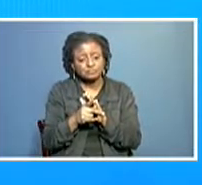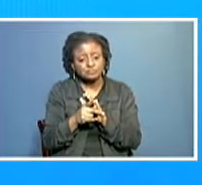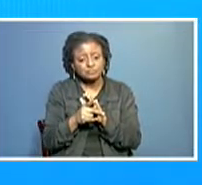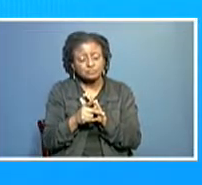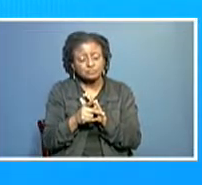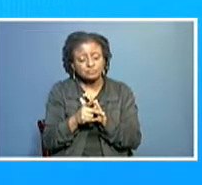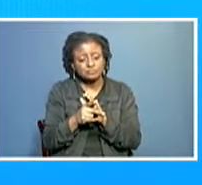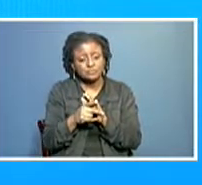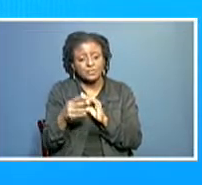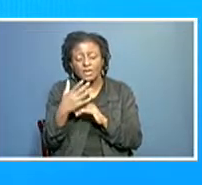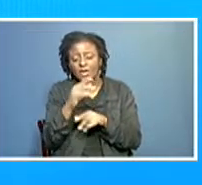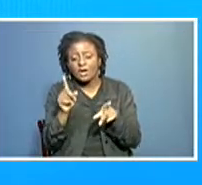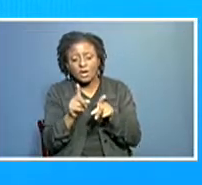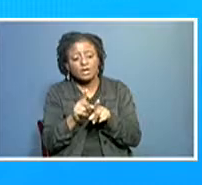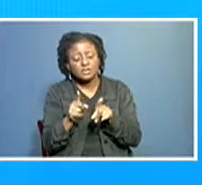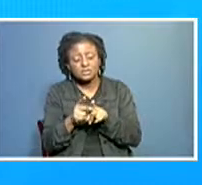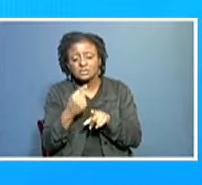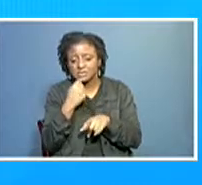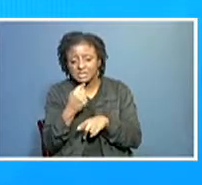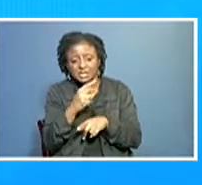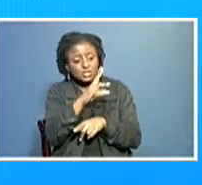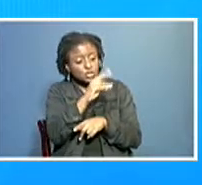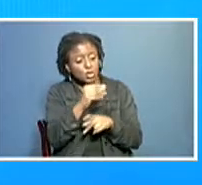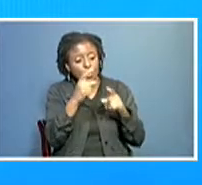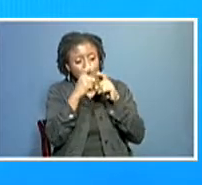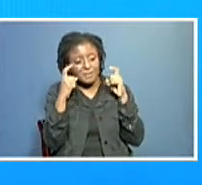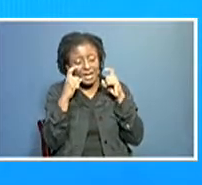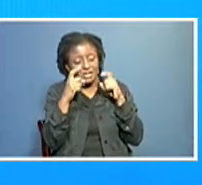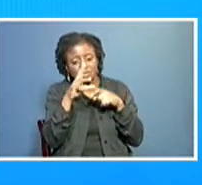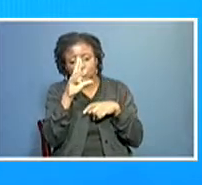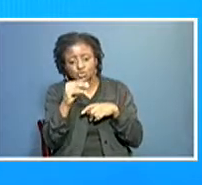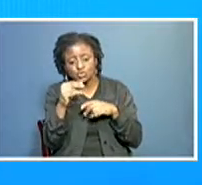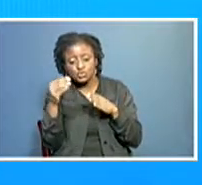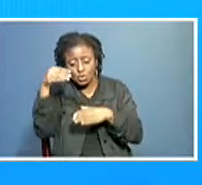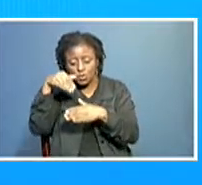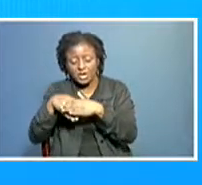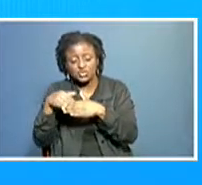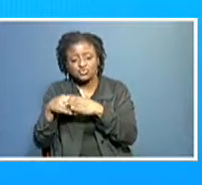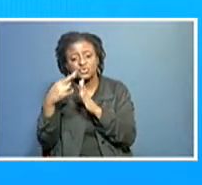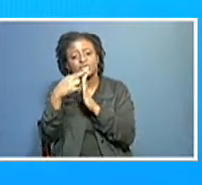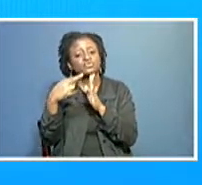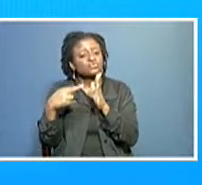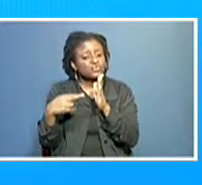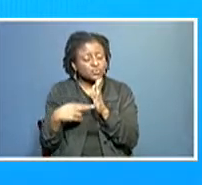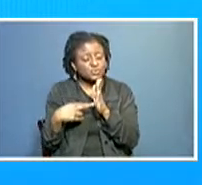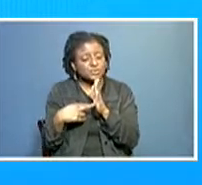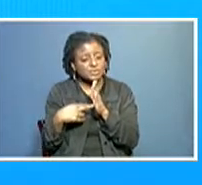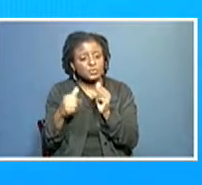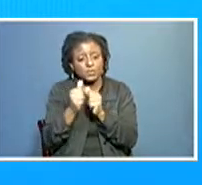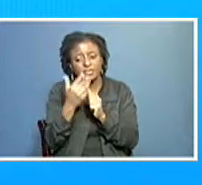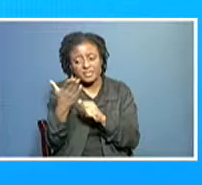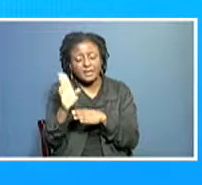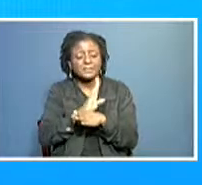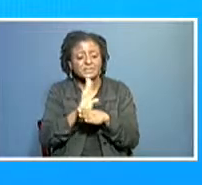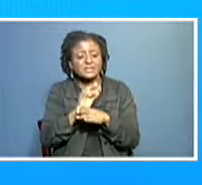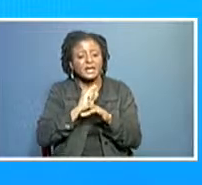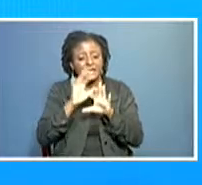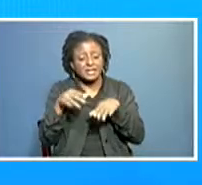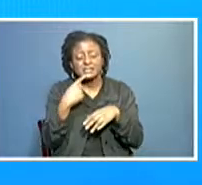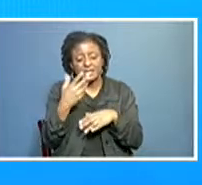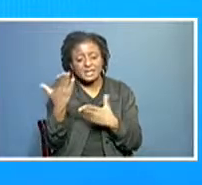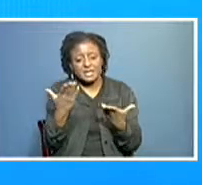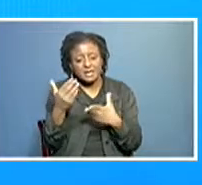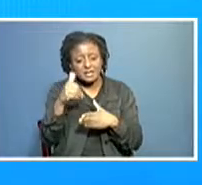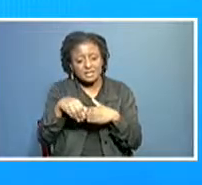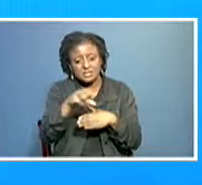no mask, no entry rules with their establishments. So I can say that here in Exuma,